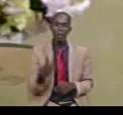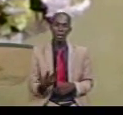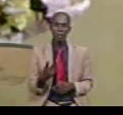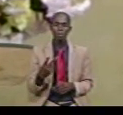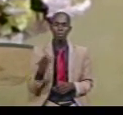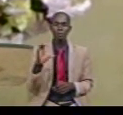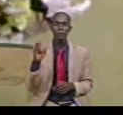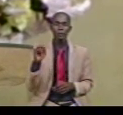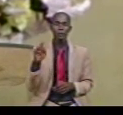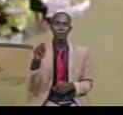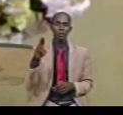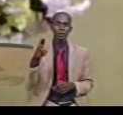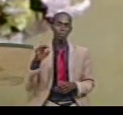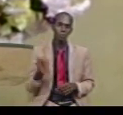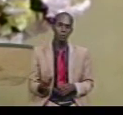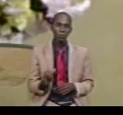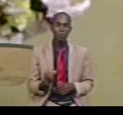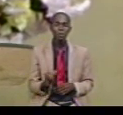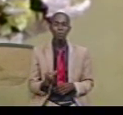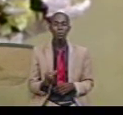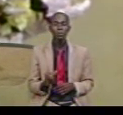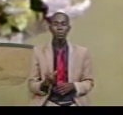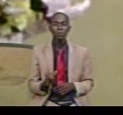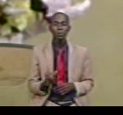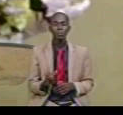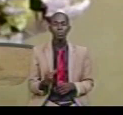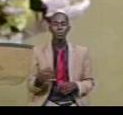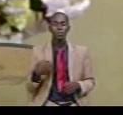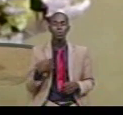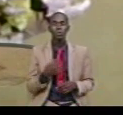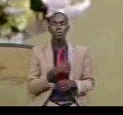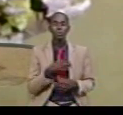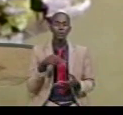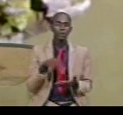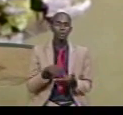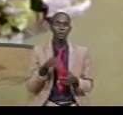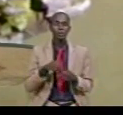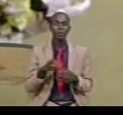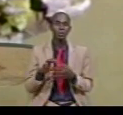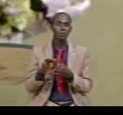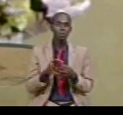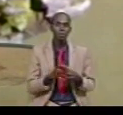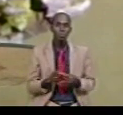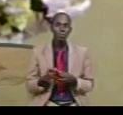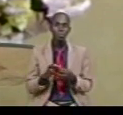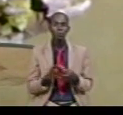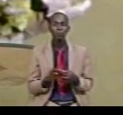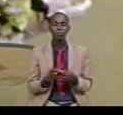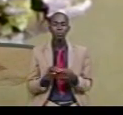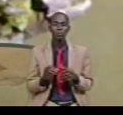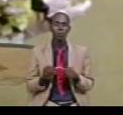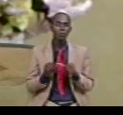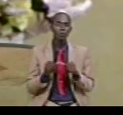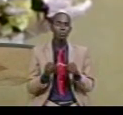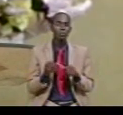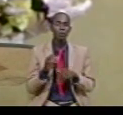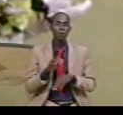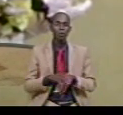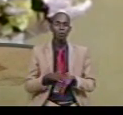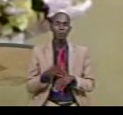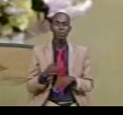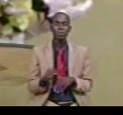man within the D.Life family, we stand in unity, reflecting on the transformative power of